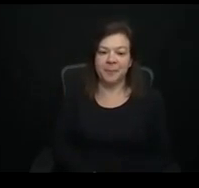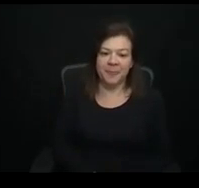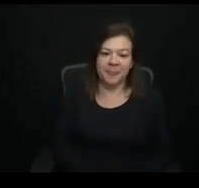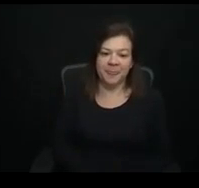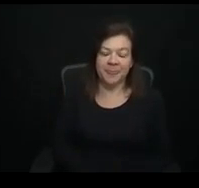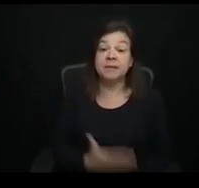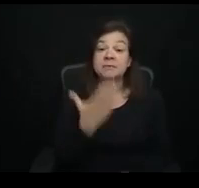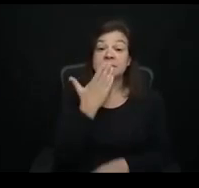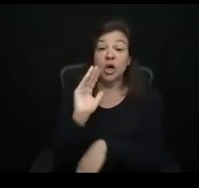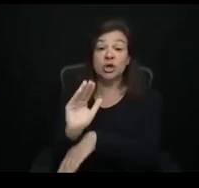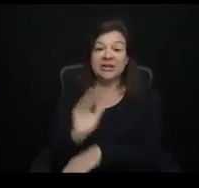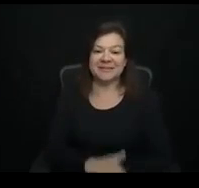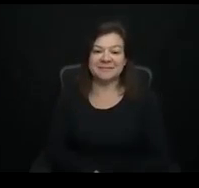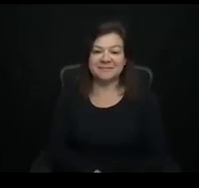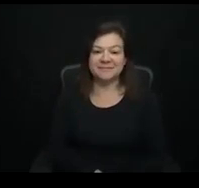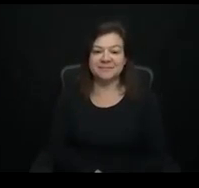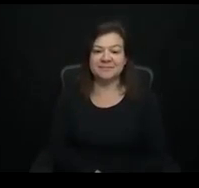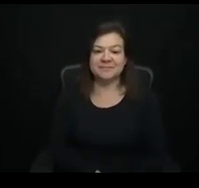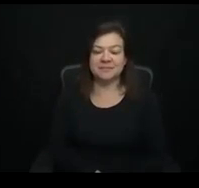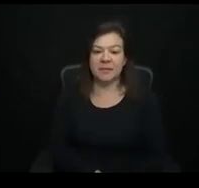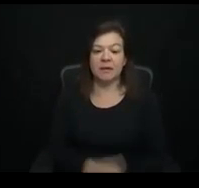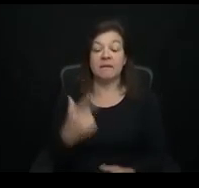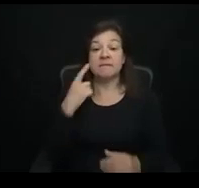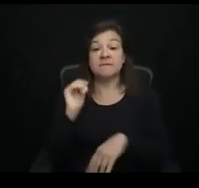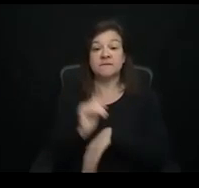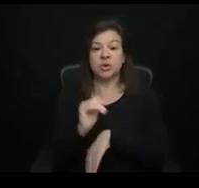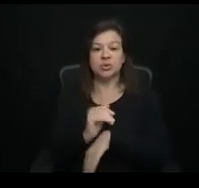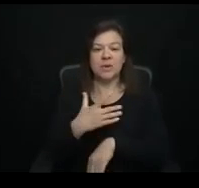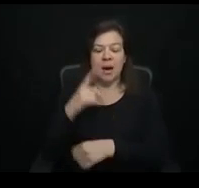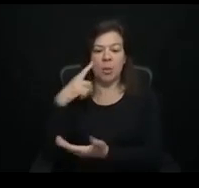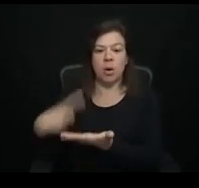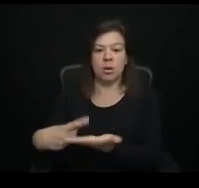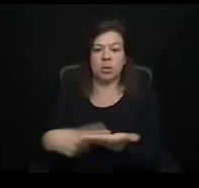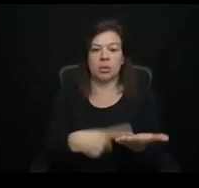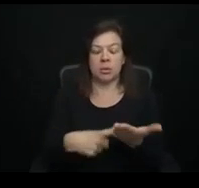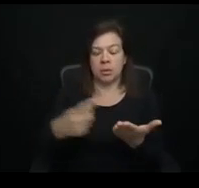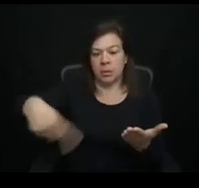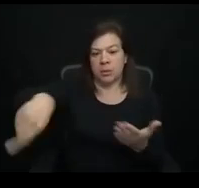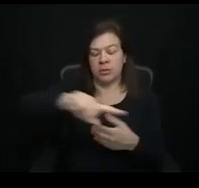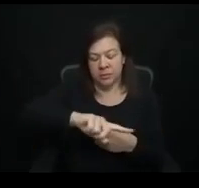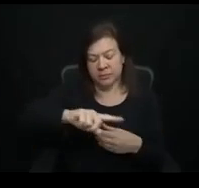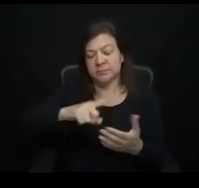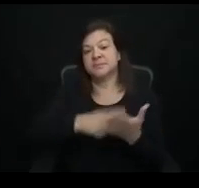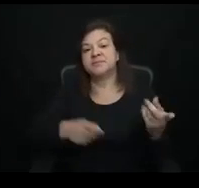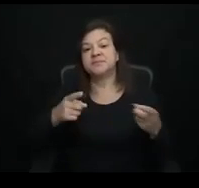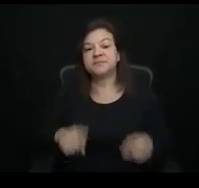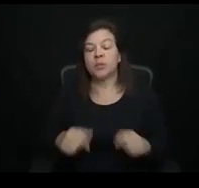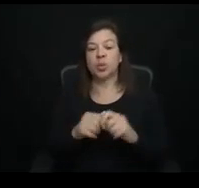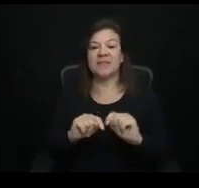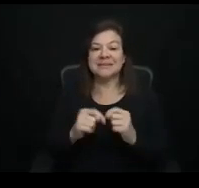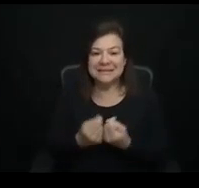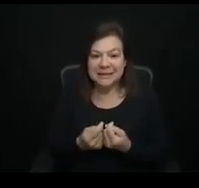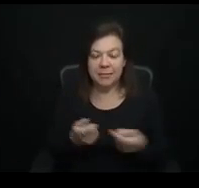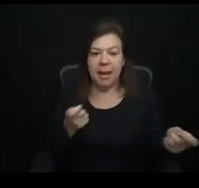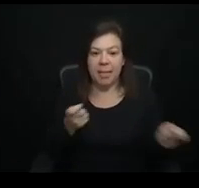Good evening. For this evening, I'd like to discuss with you all what's going to happen with the team and the management of